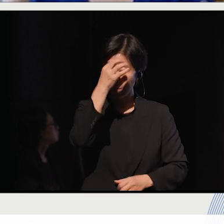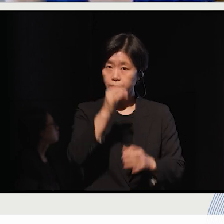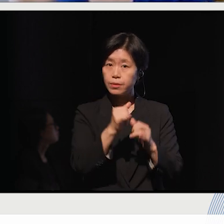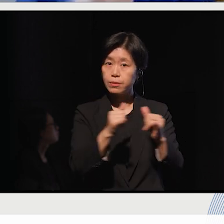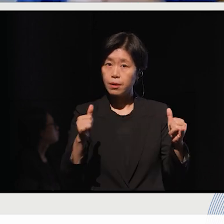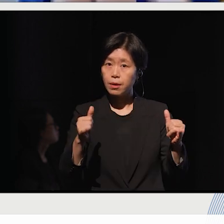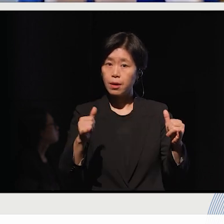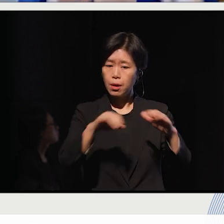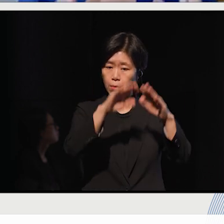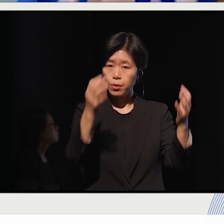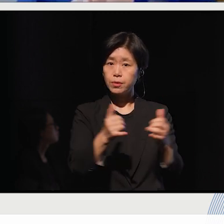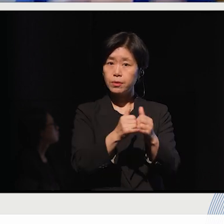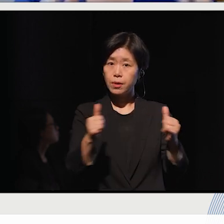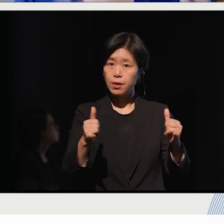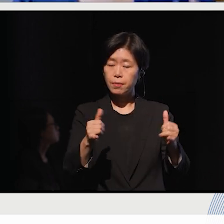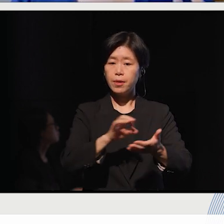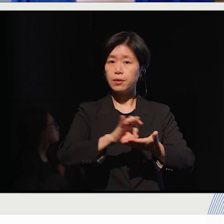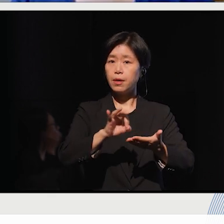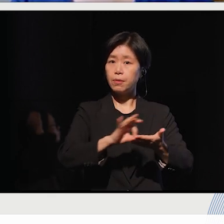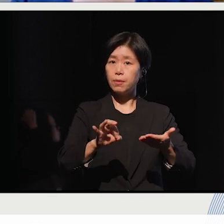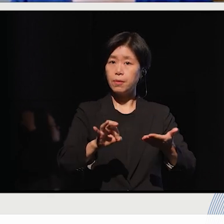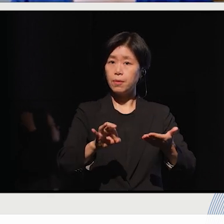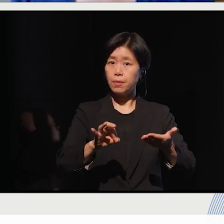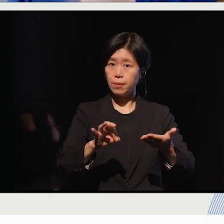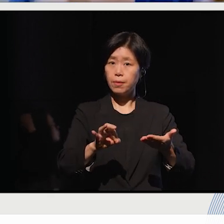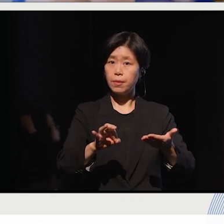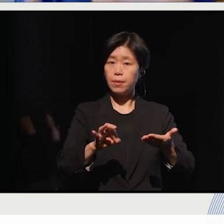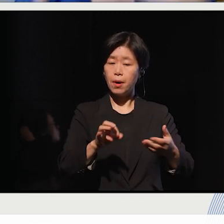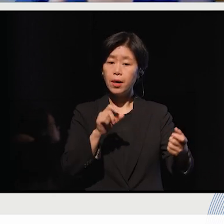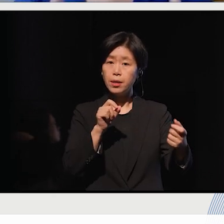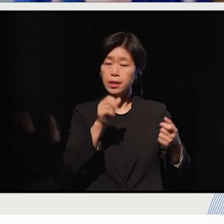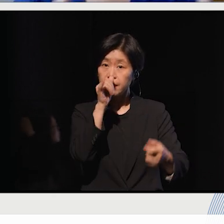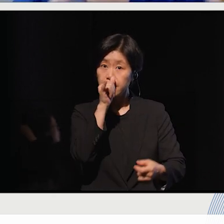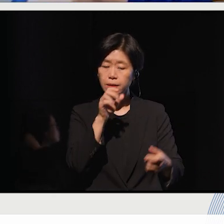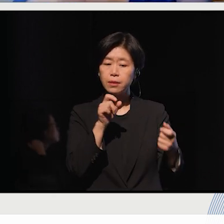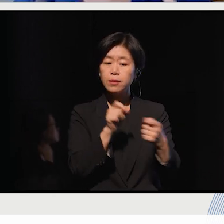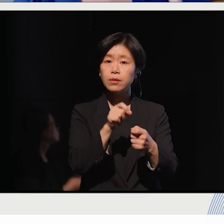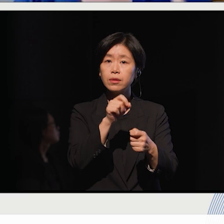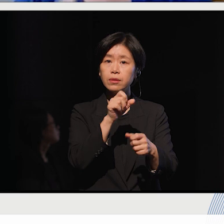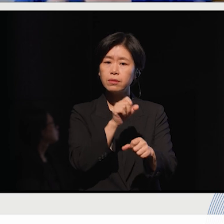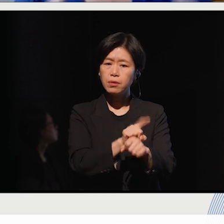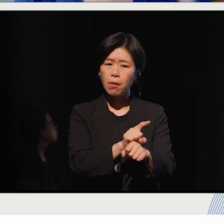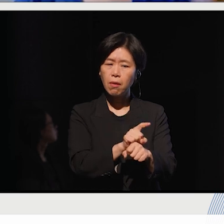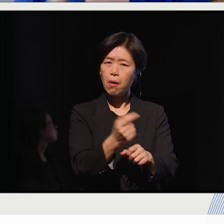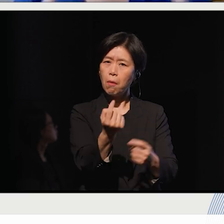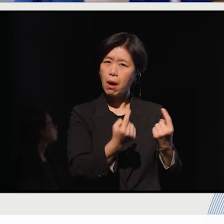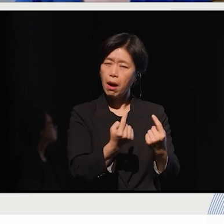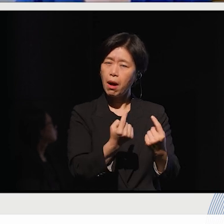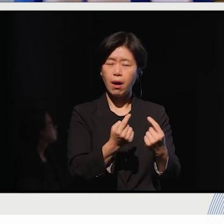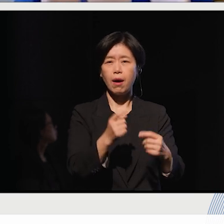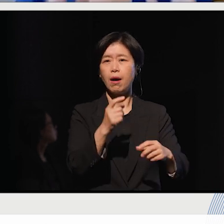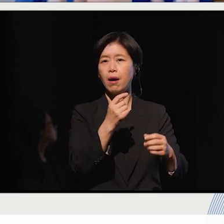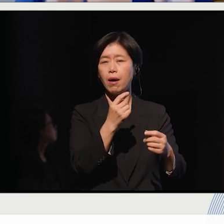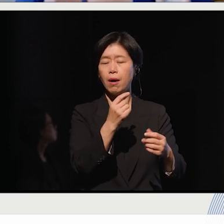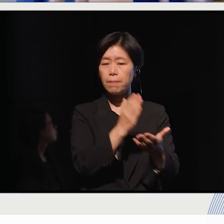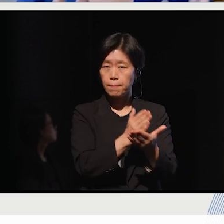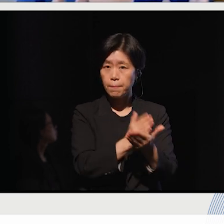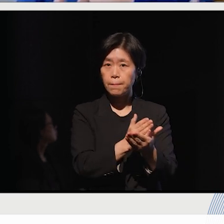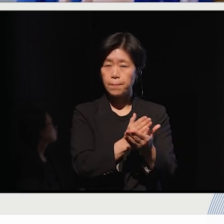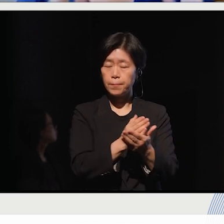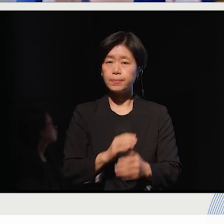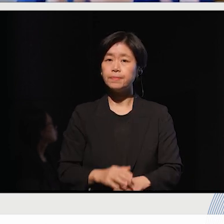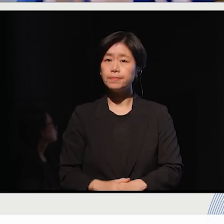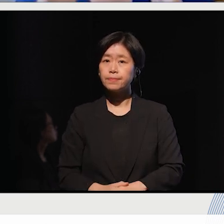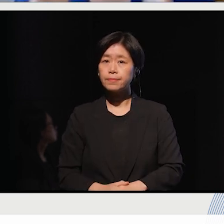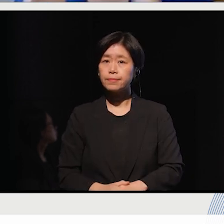lower priority to making sure that my front door, which everybody uses, public, staff, artists, is